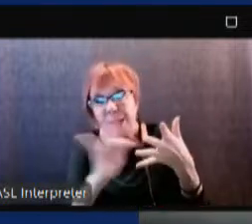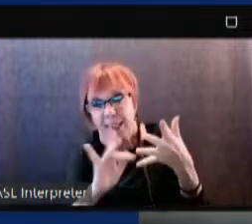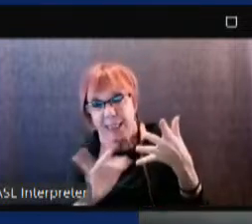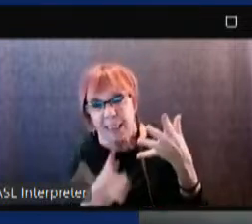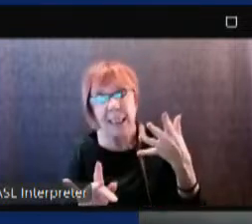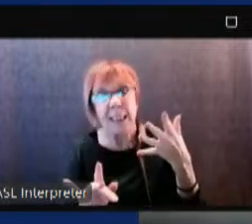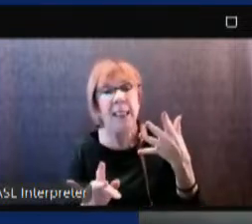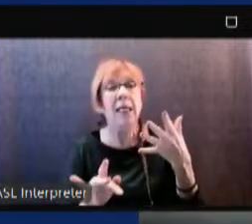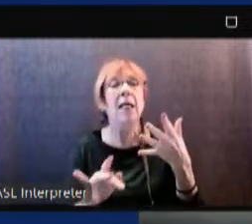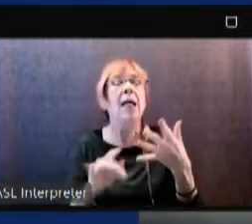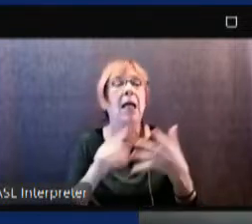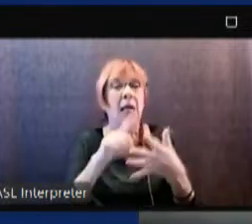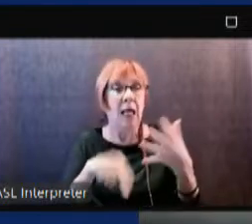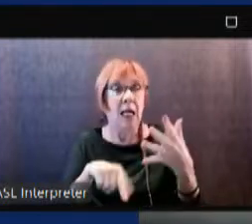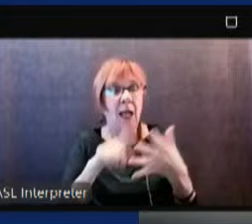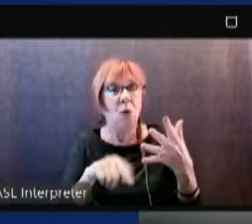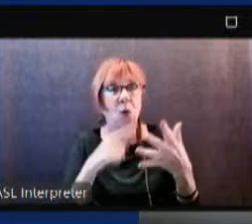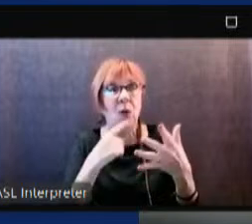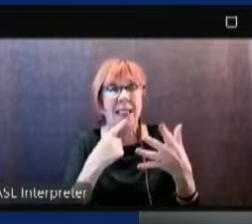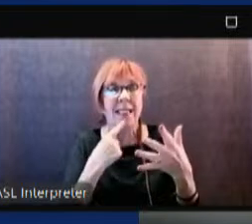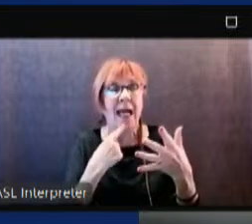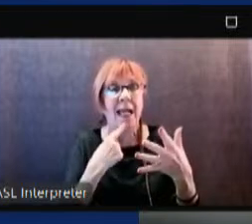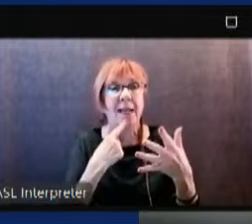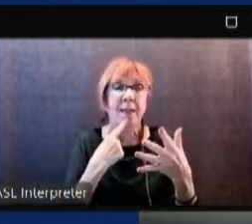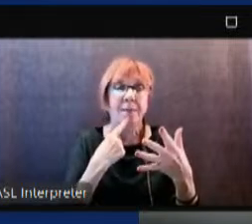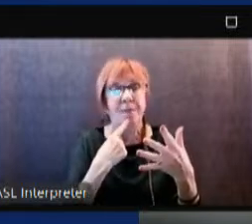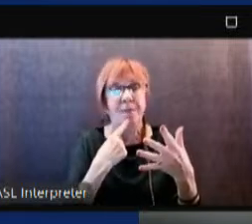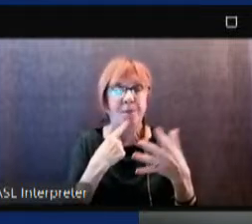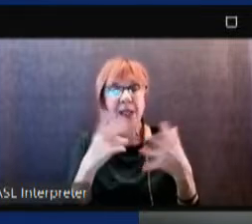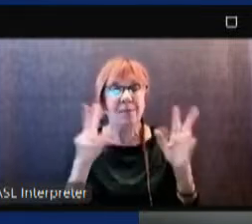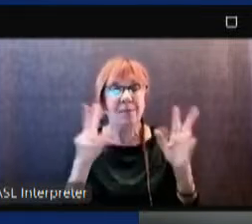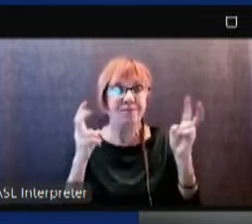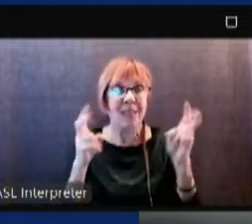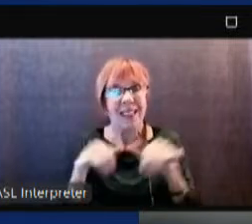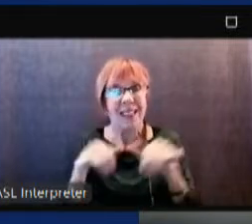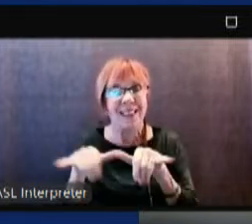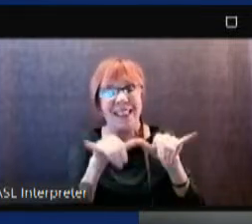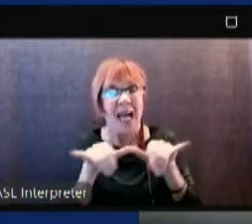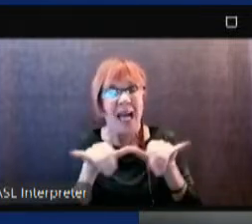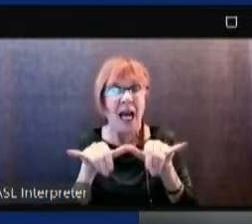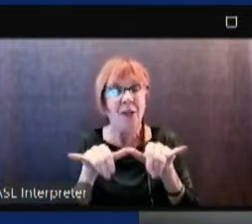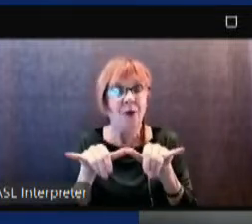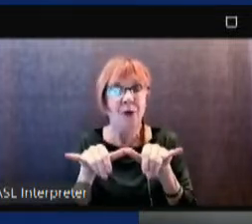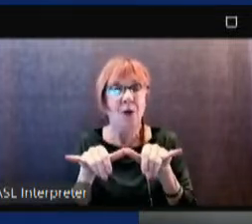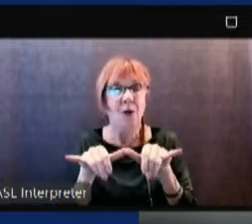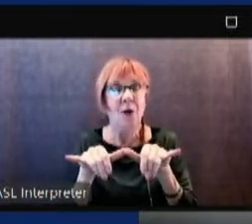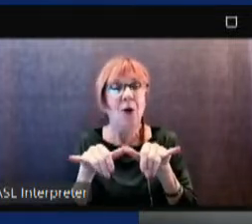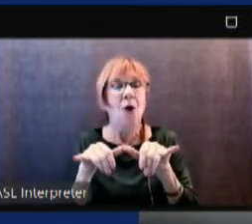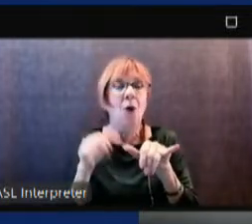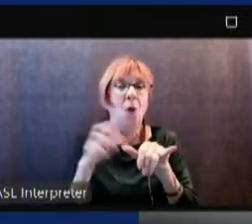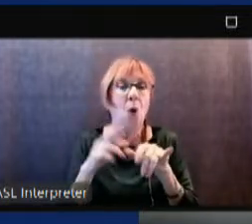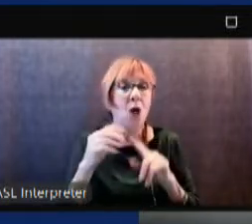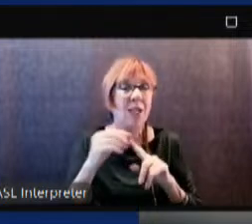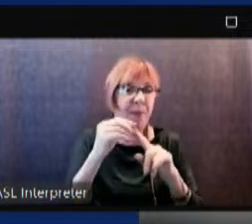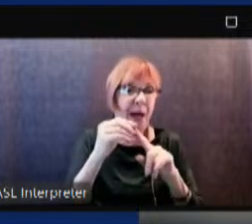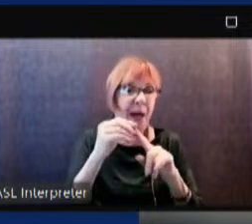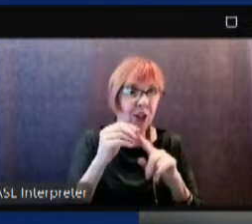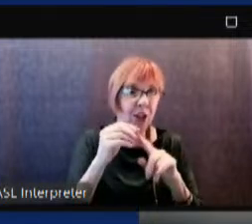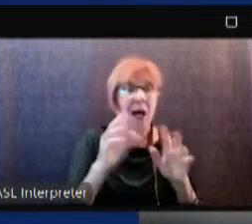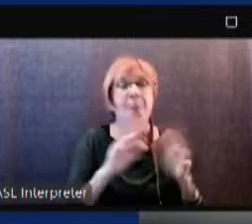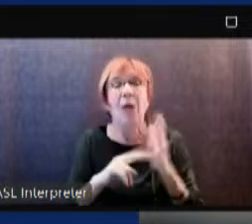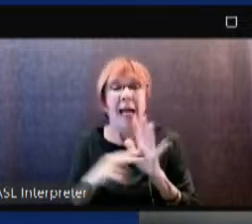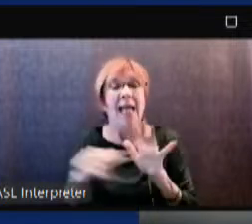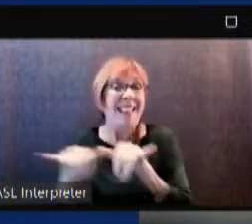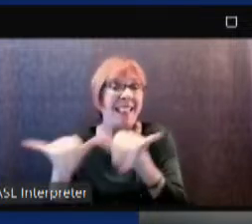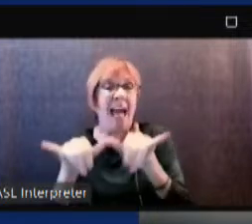those then are looked at as a standard or specialized. And what I mean is that standard ones are, you pretty much have all your documents. It's